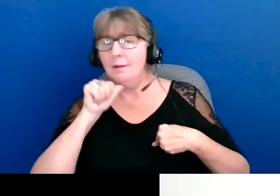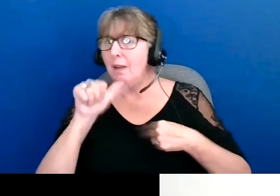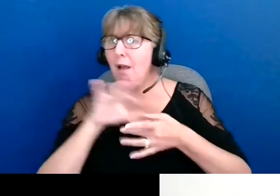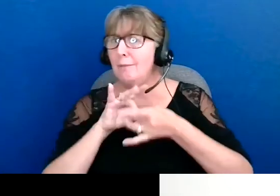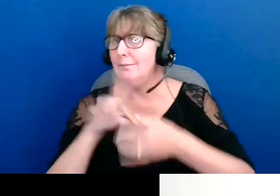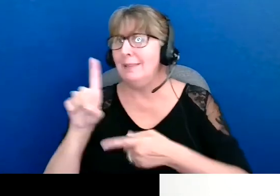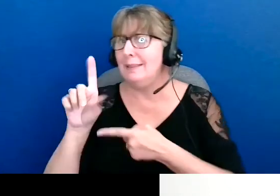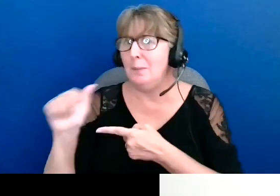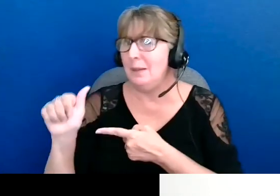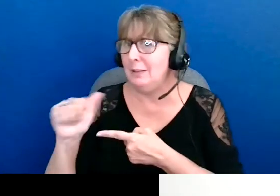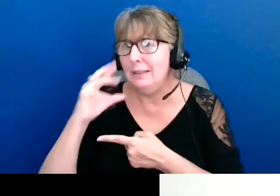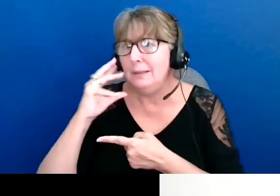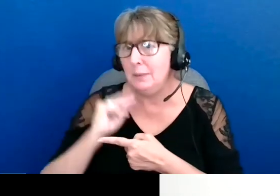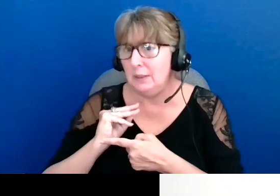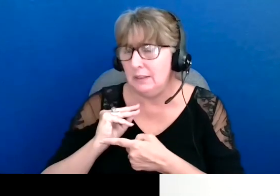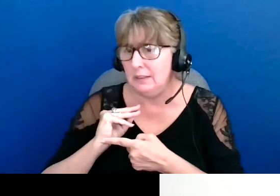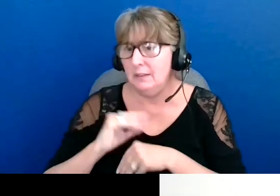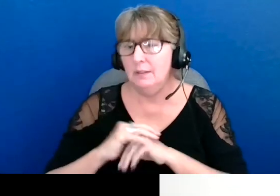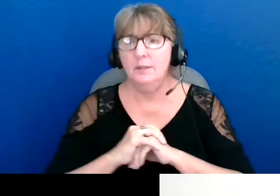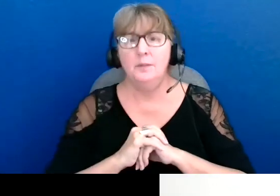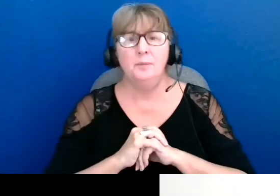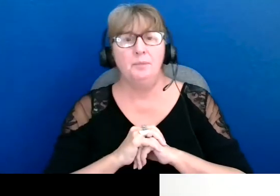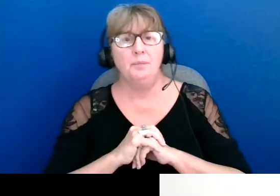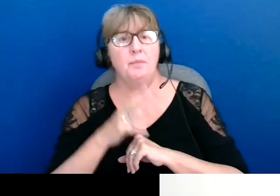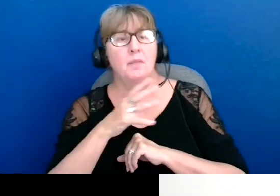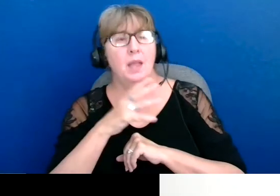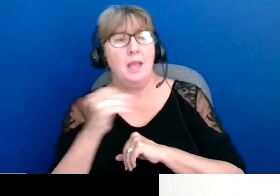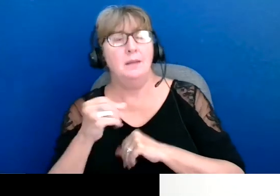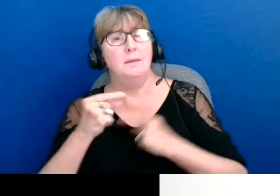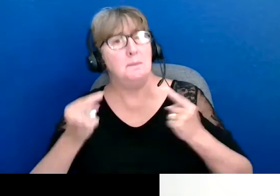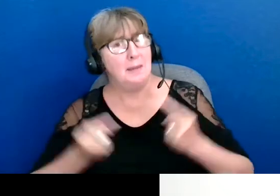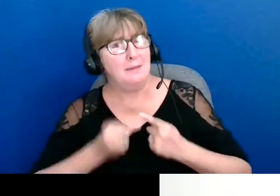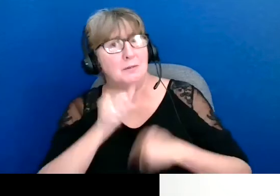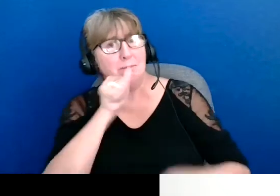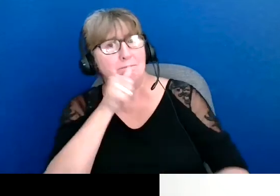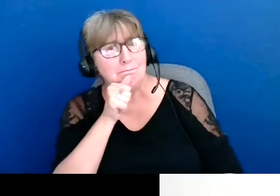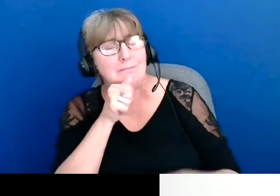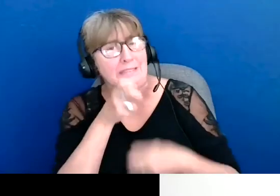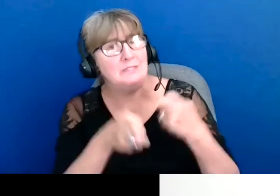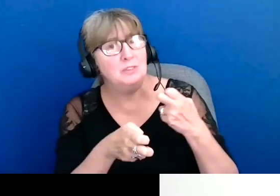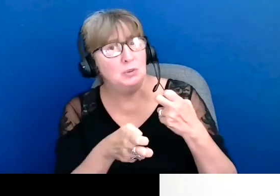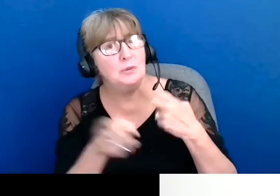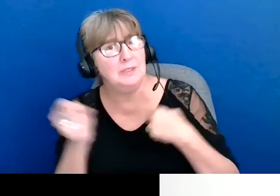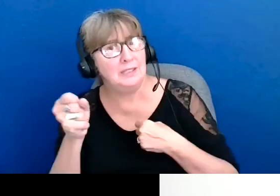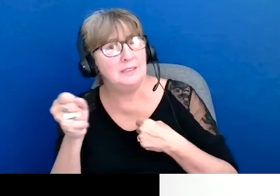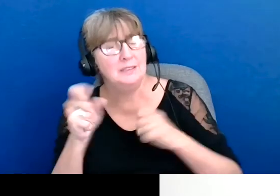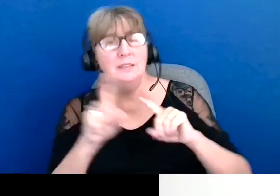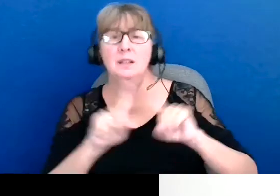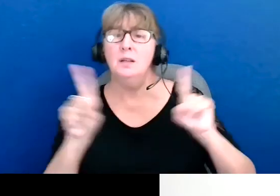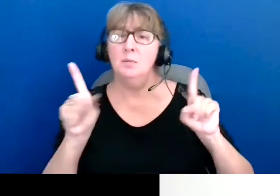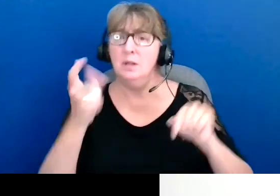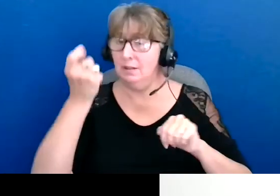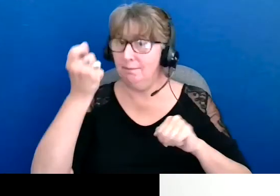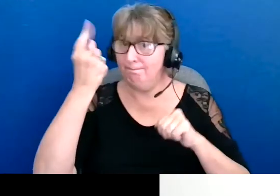a disability experience. And it's really painful and difficult. But